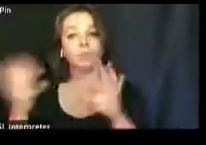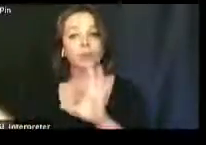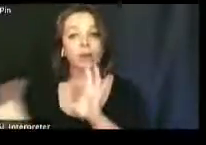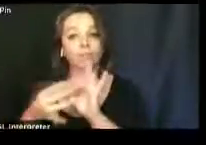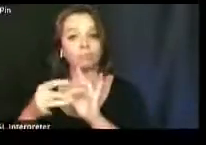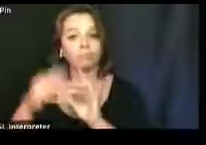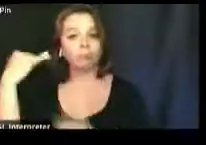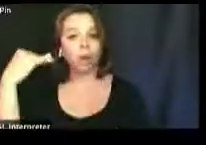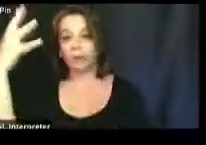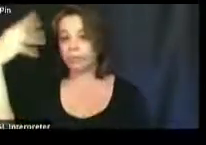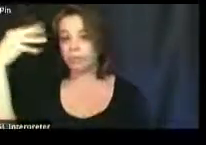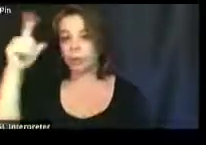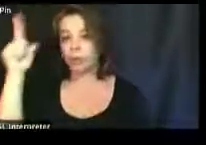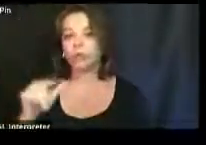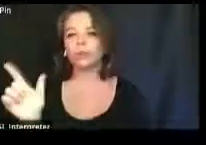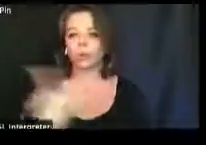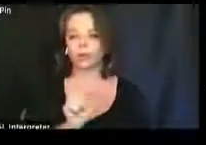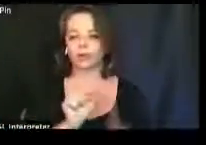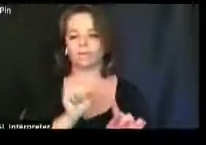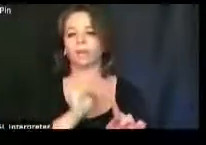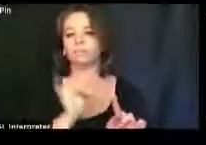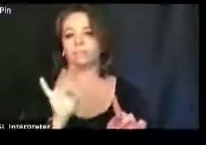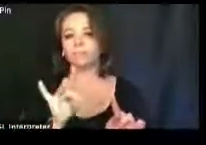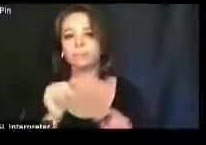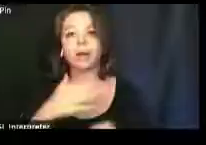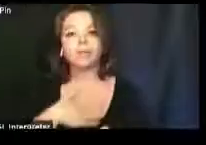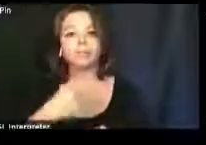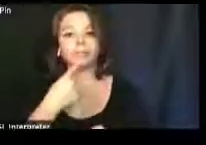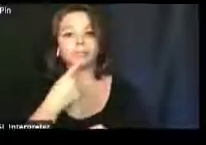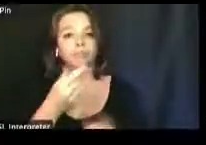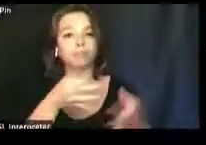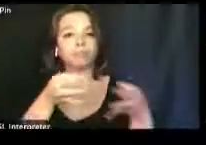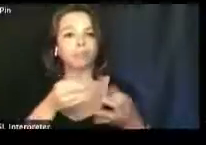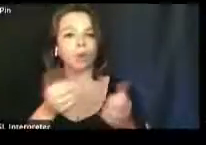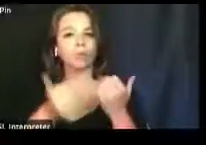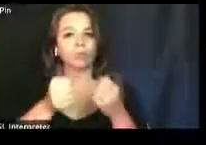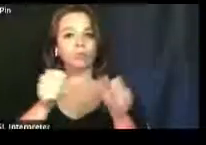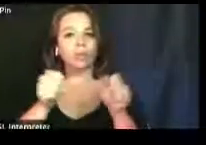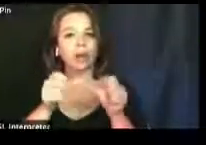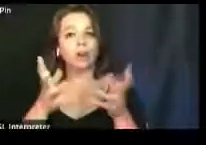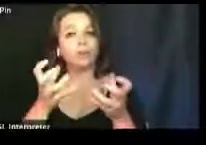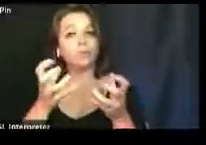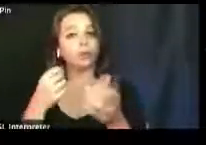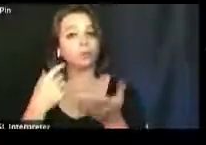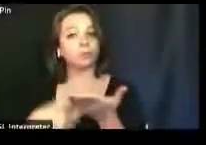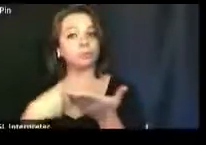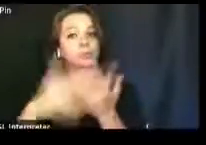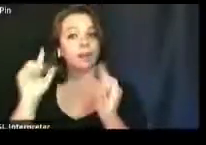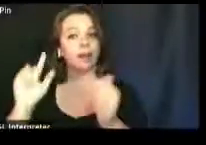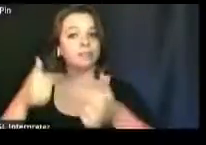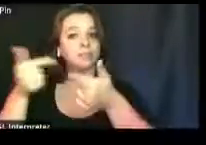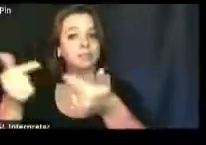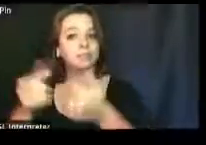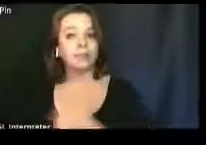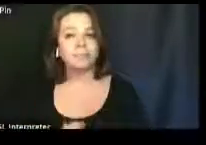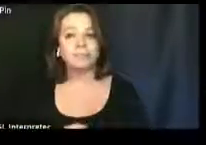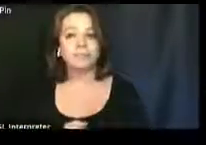of your screen. If you'll please let the mapper know what area you would like to discuss today, the floor is yours.